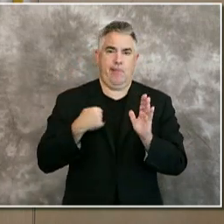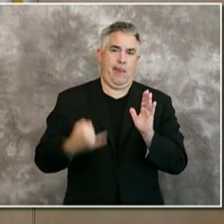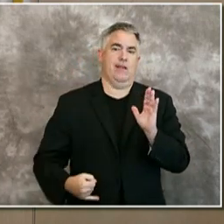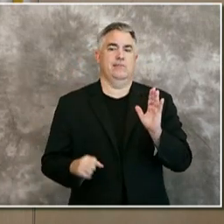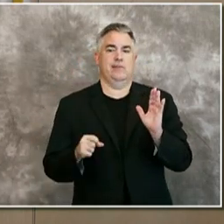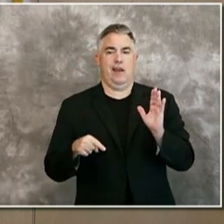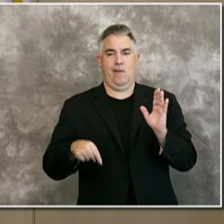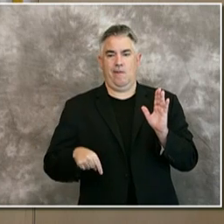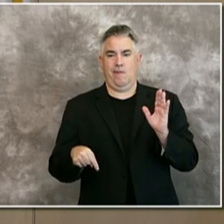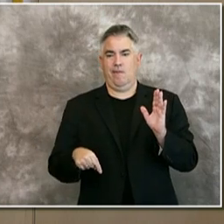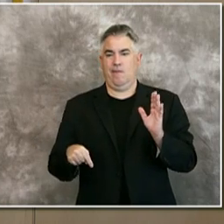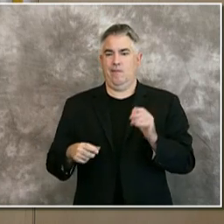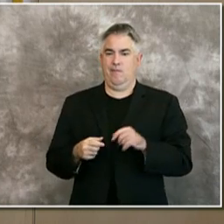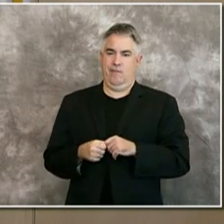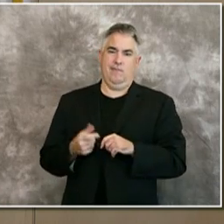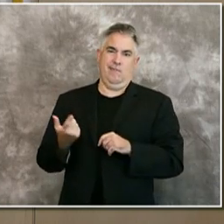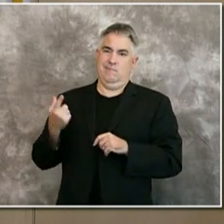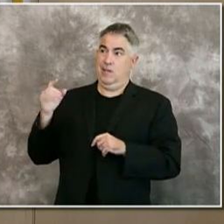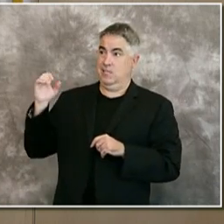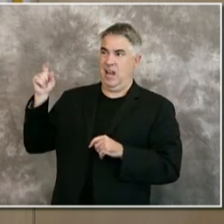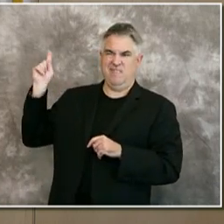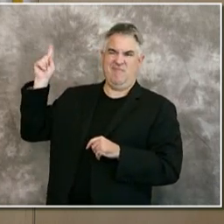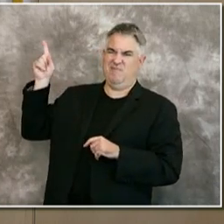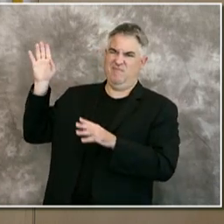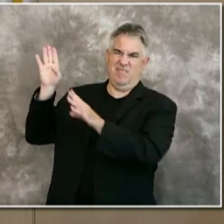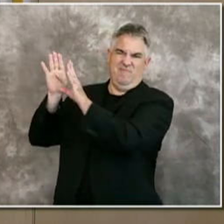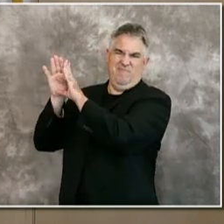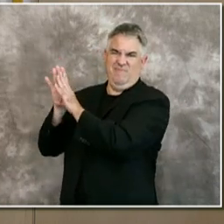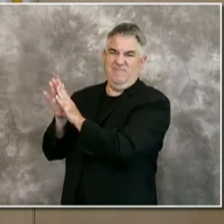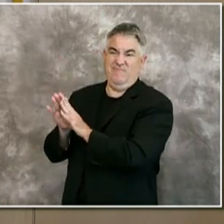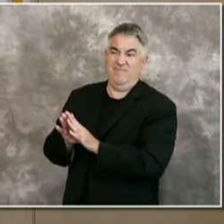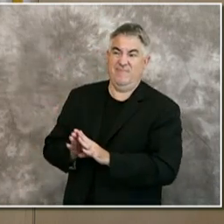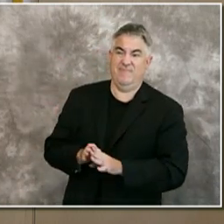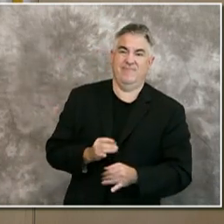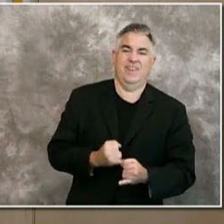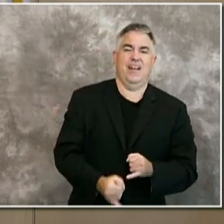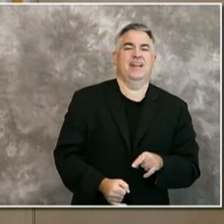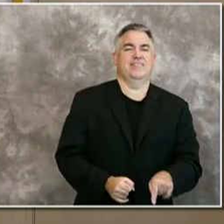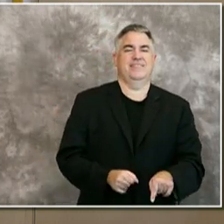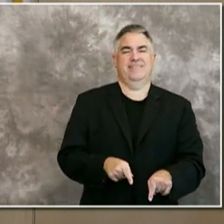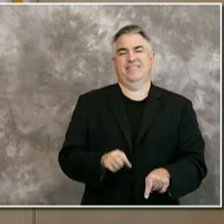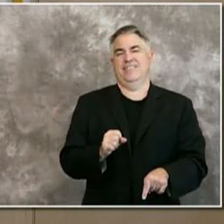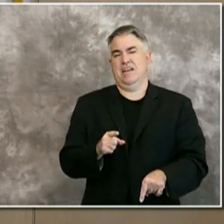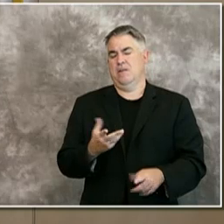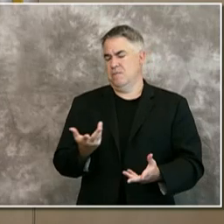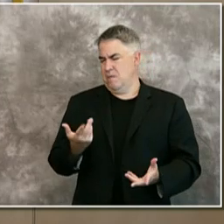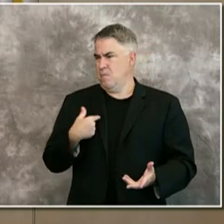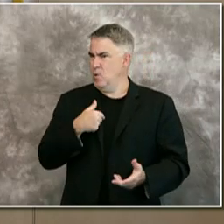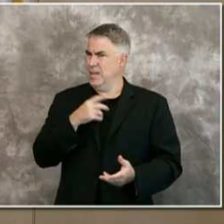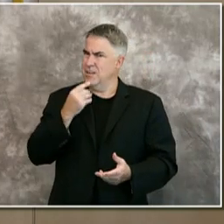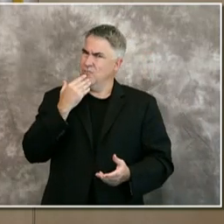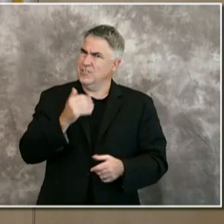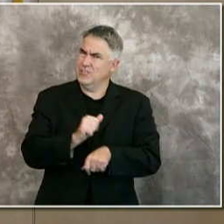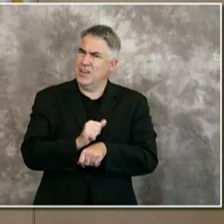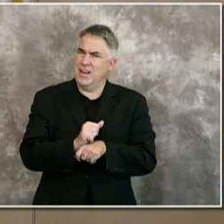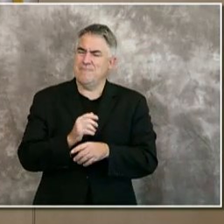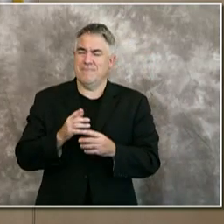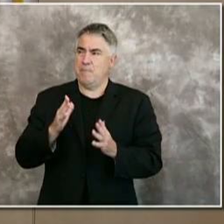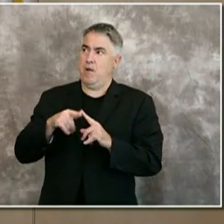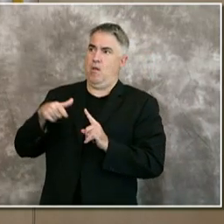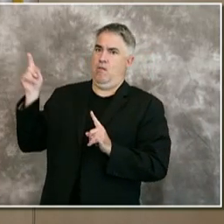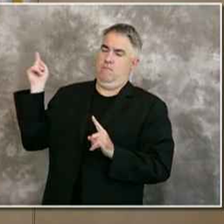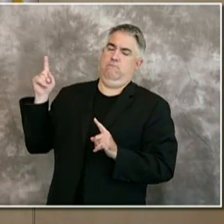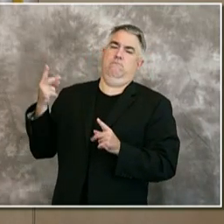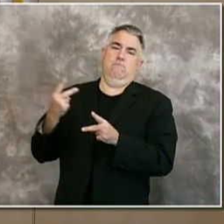23 counties that are under the governor's restrictive measures. We can't look back. We